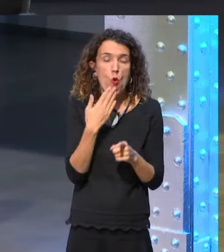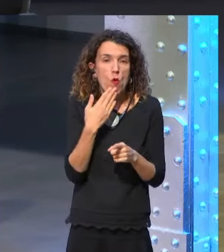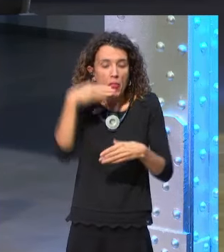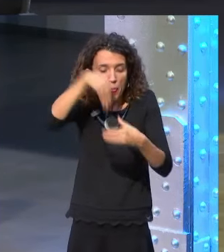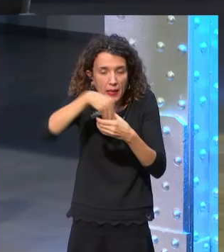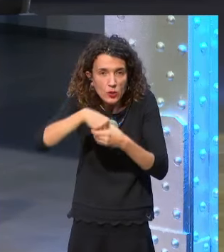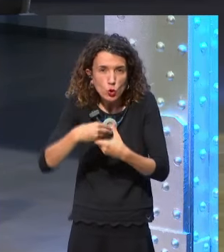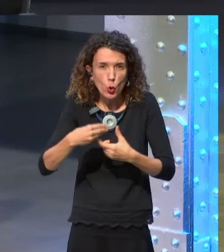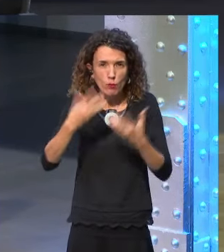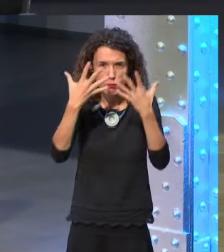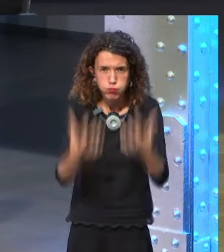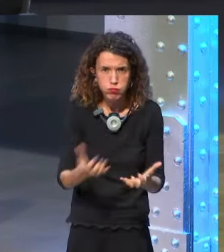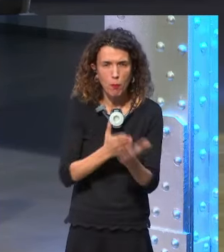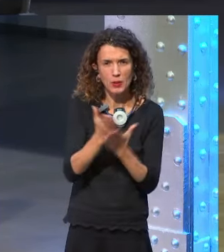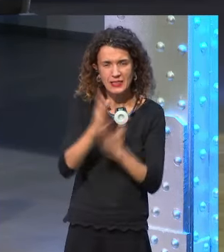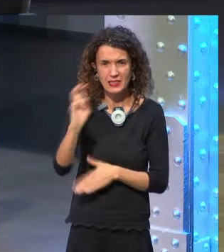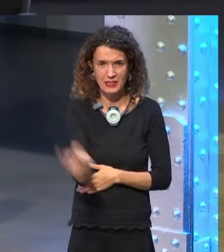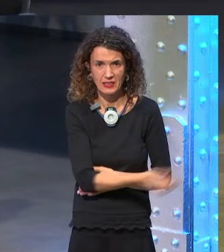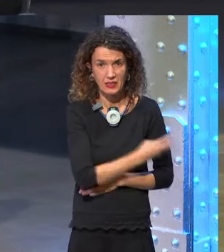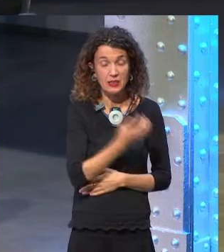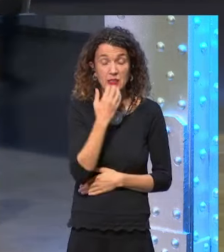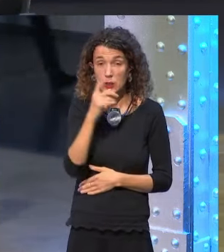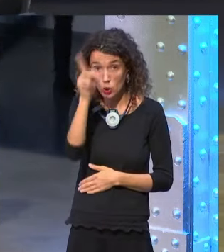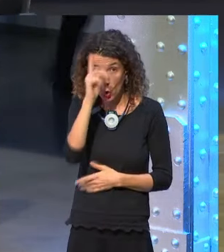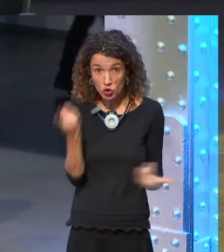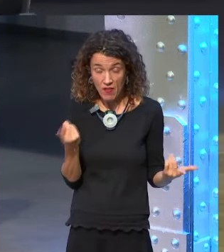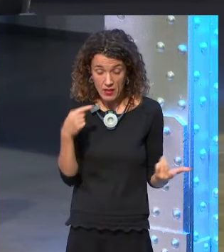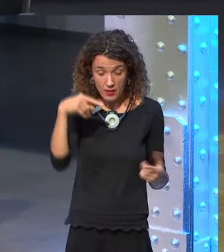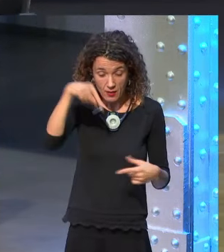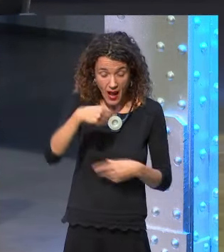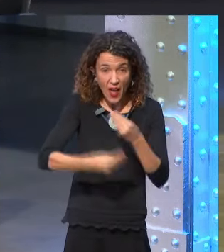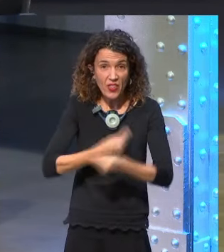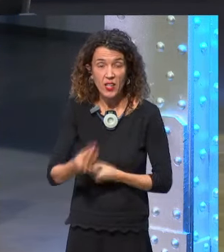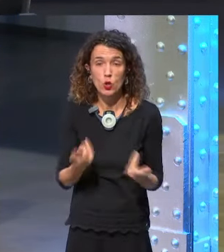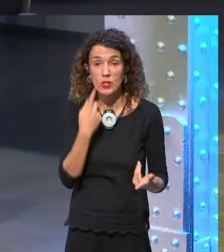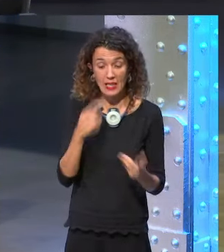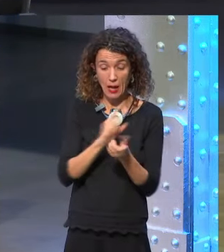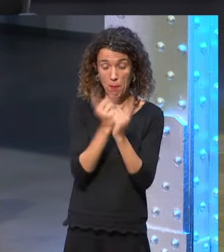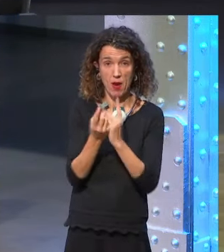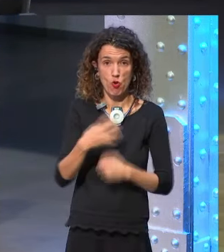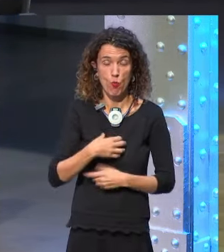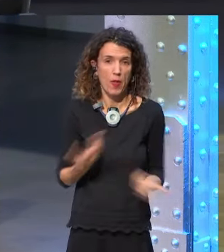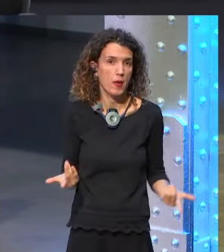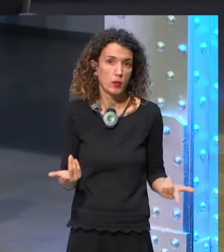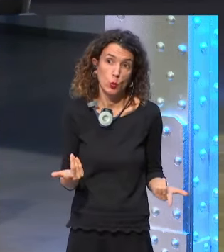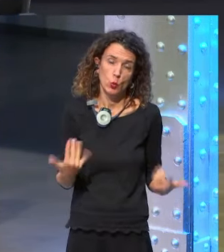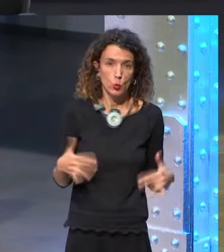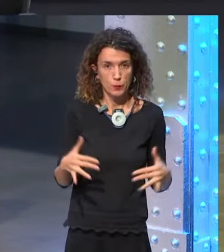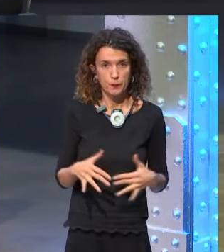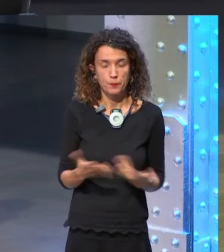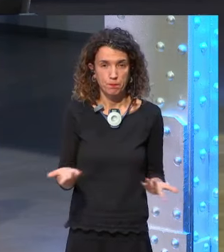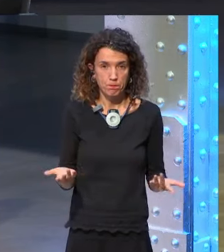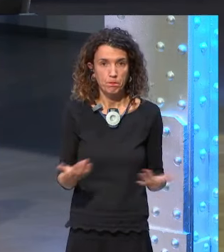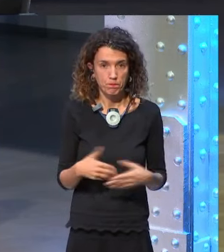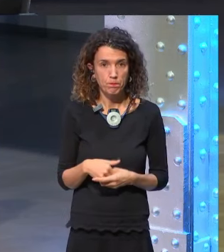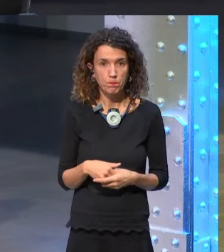don't know what it's doing, if you can't change it, then you might be quite removed, right? You push some button in